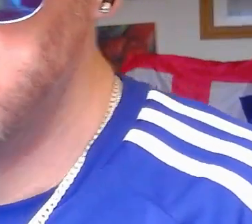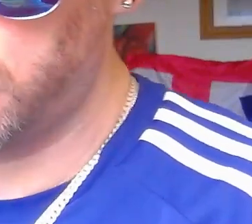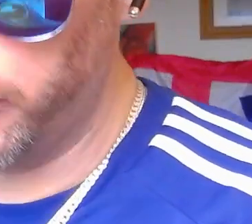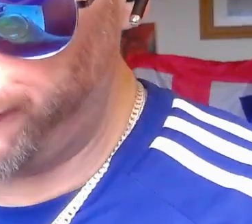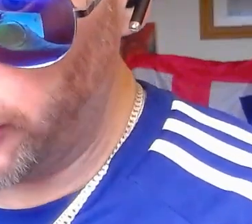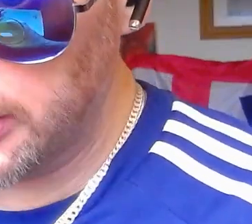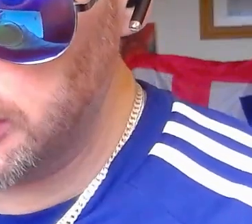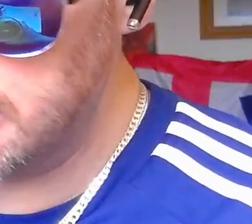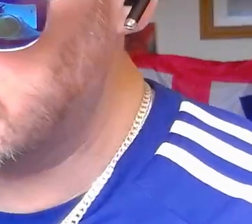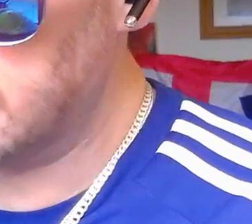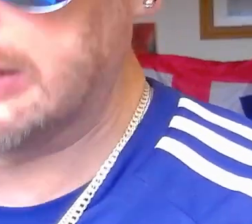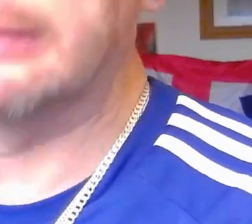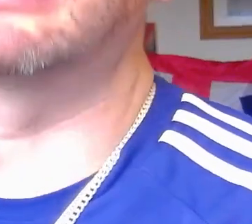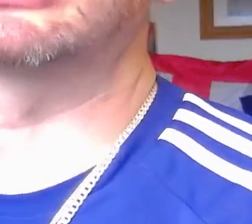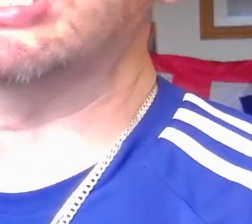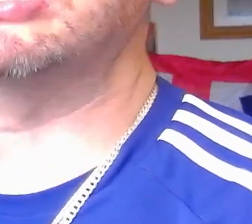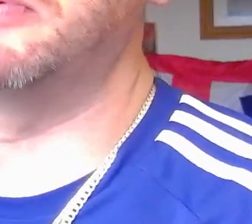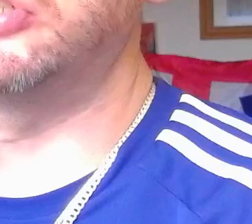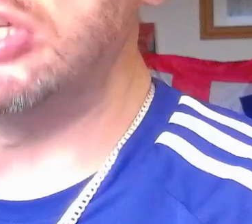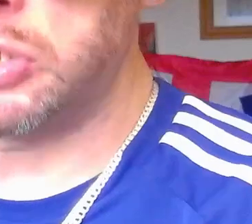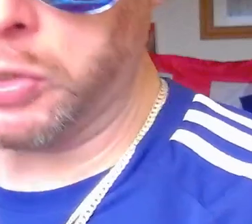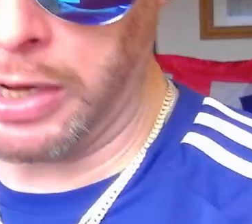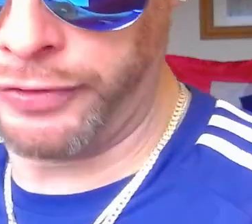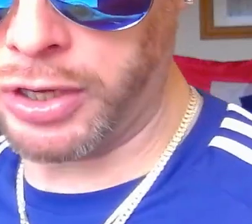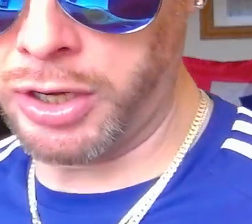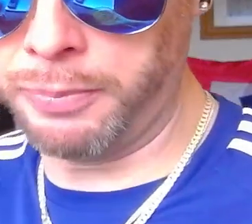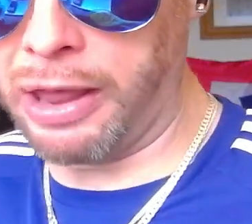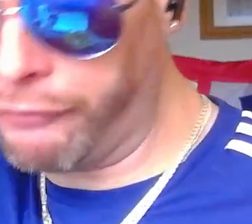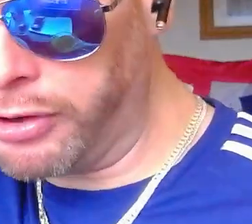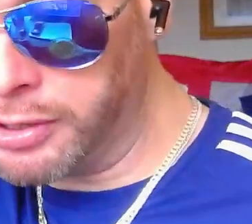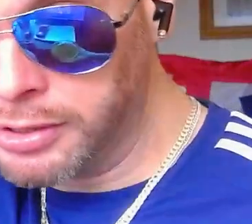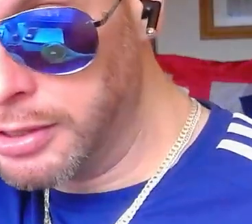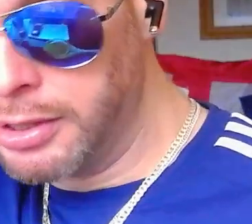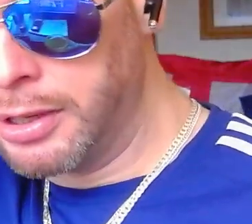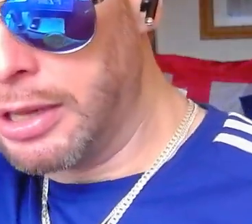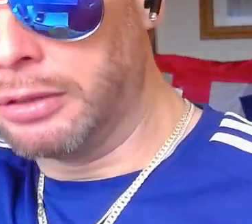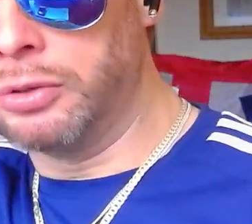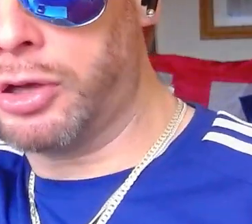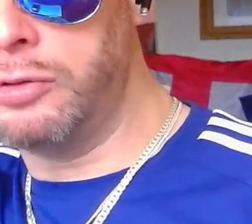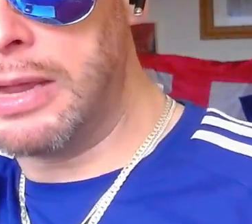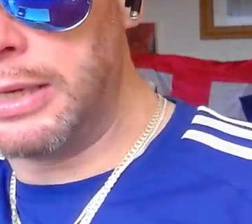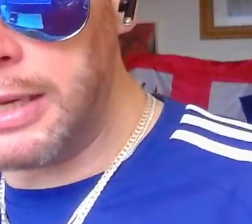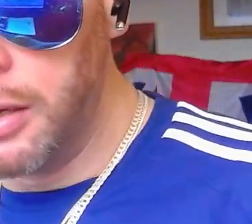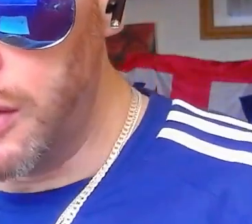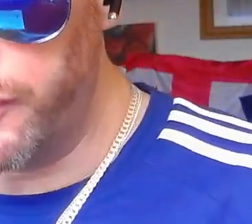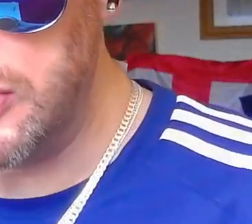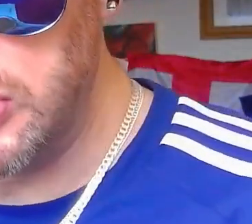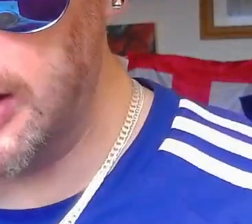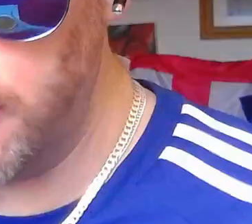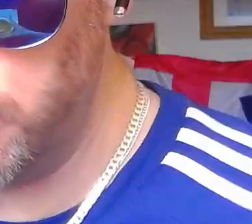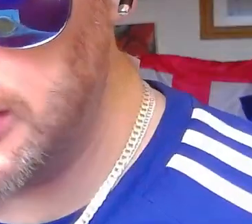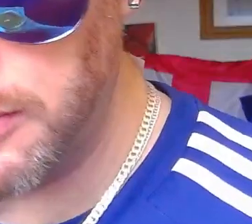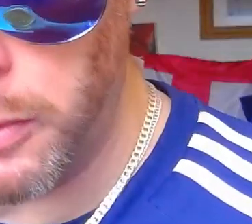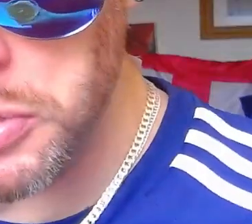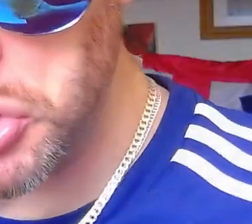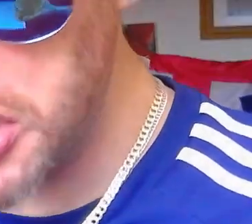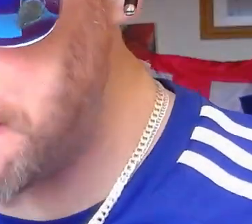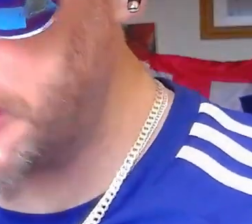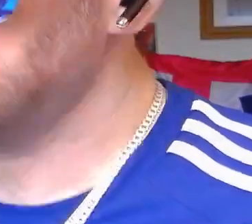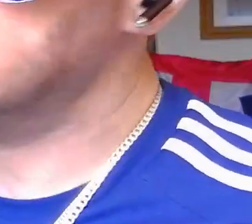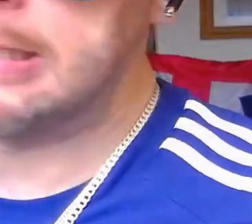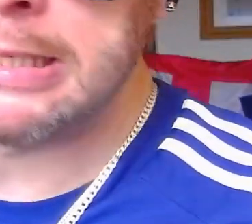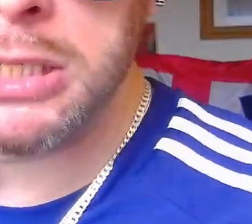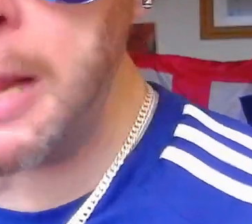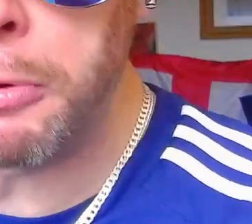motherfuckers. Cunt fucking scares the bejesus out of every cunt about everything. And look how many of his little